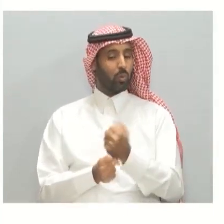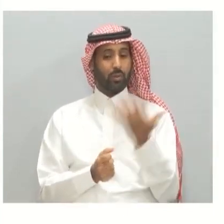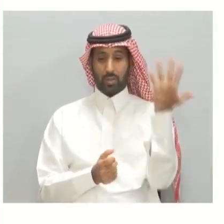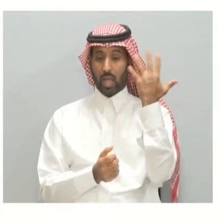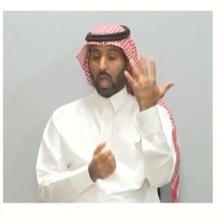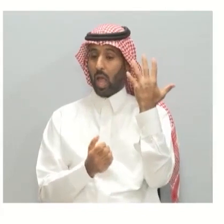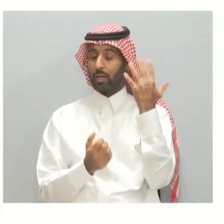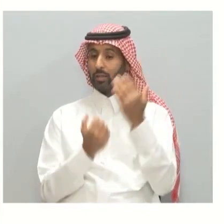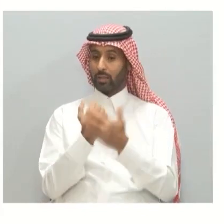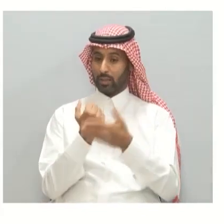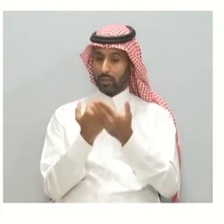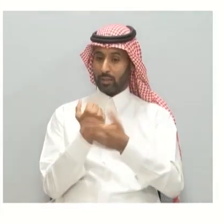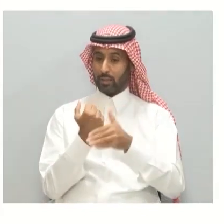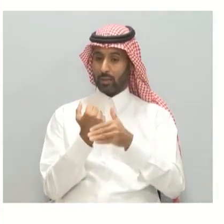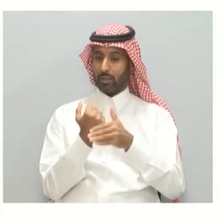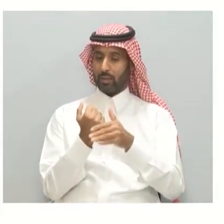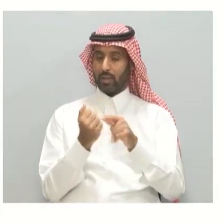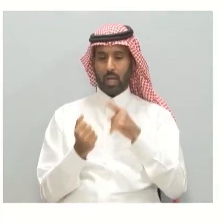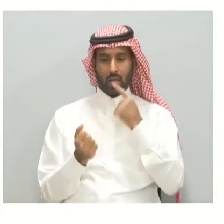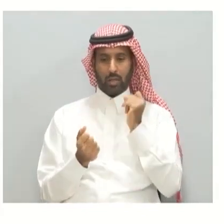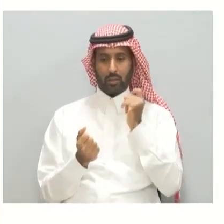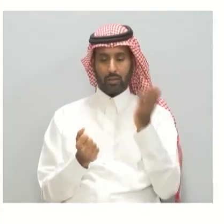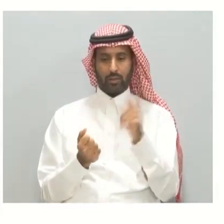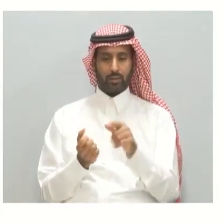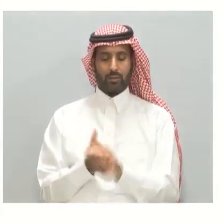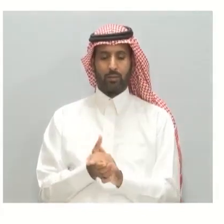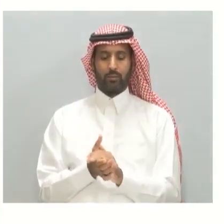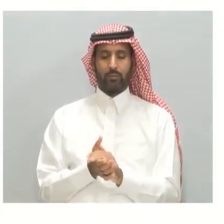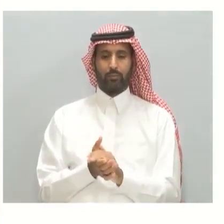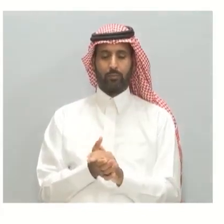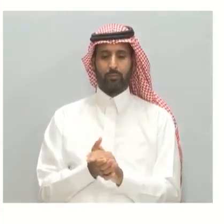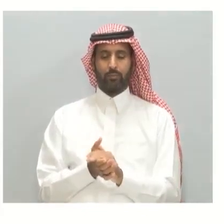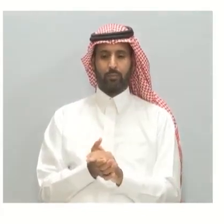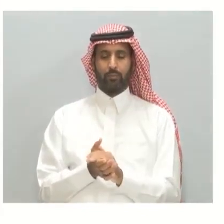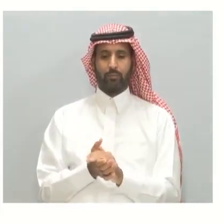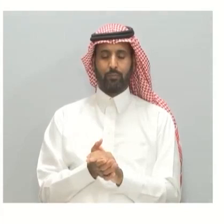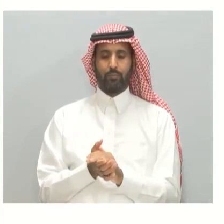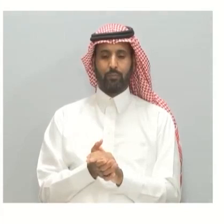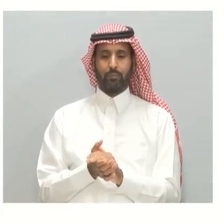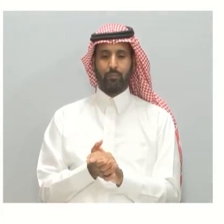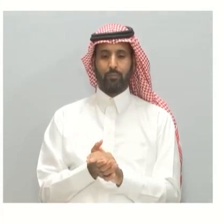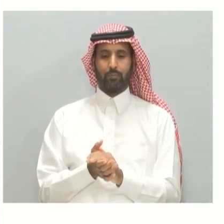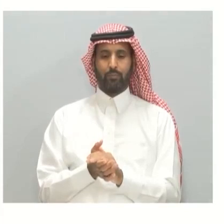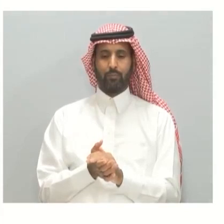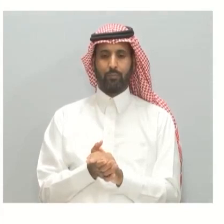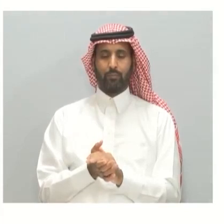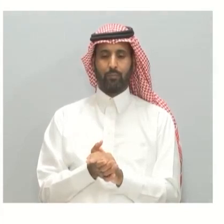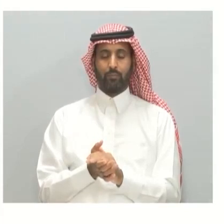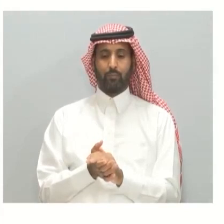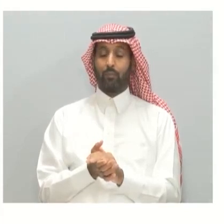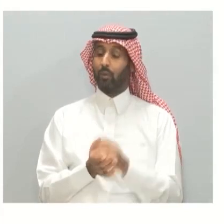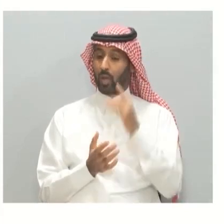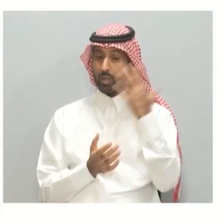This is an easy question, of course. What does an arborist do? An arborist is a kind of official